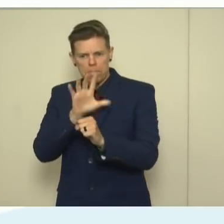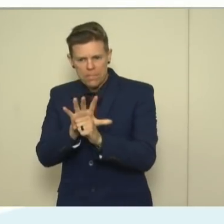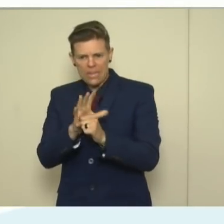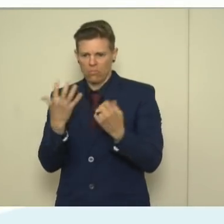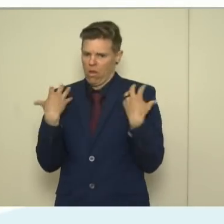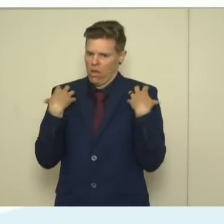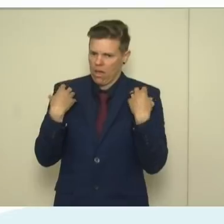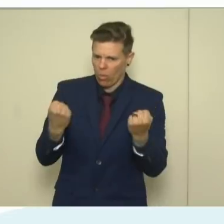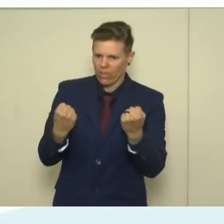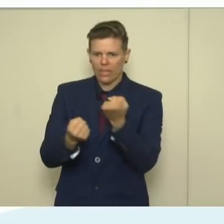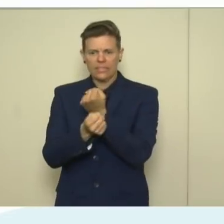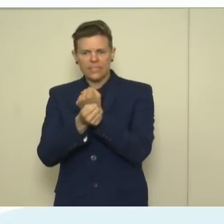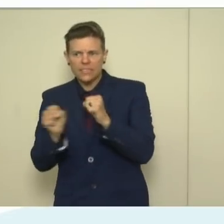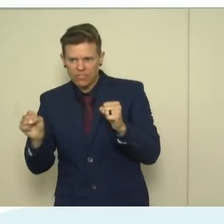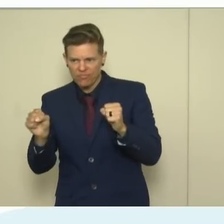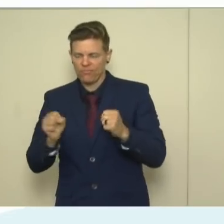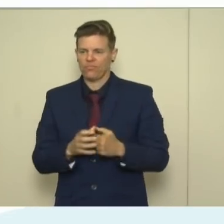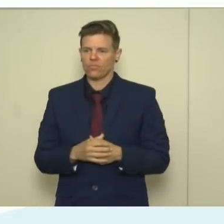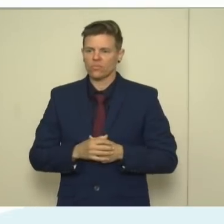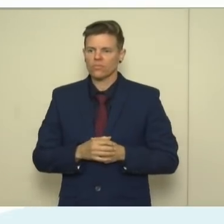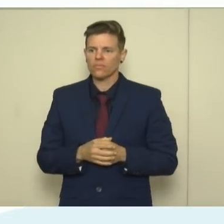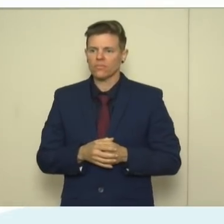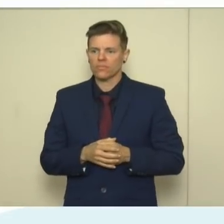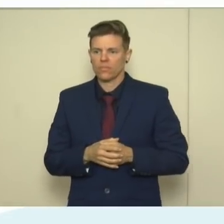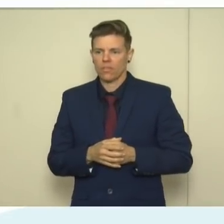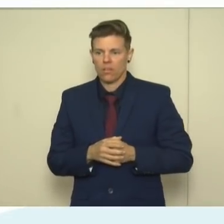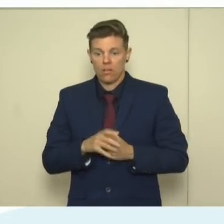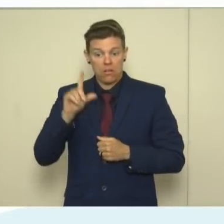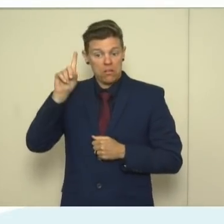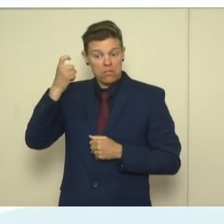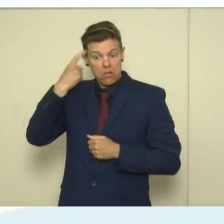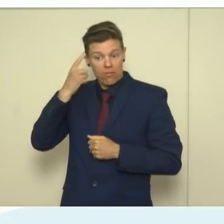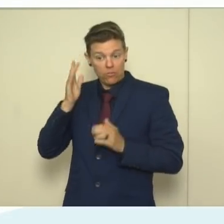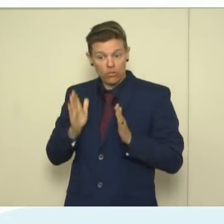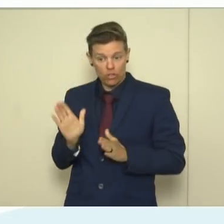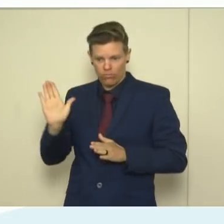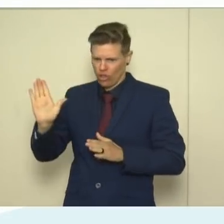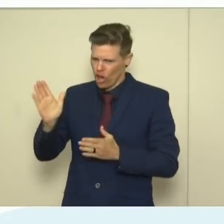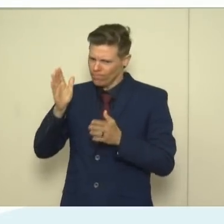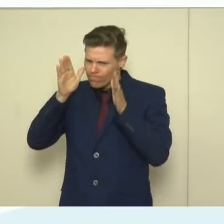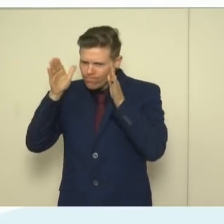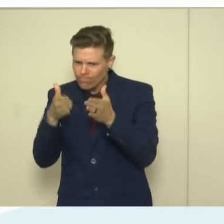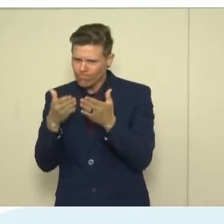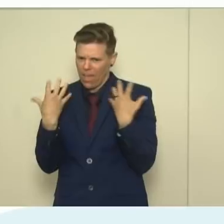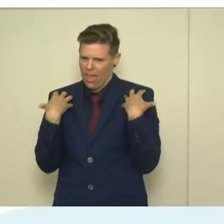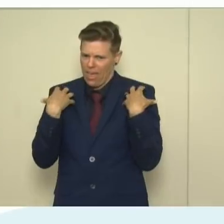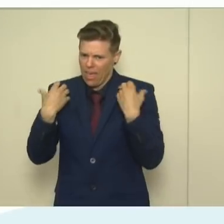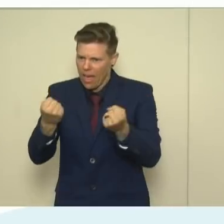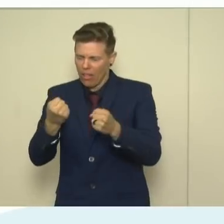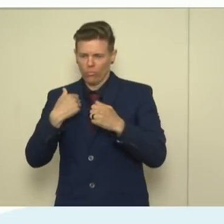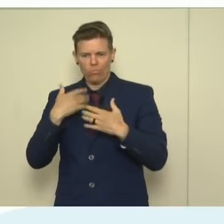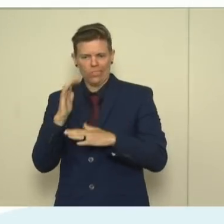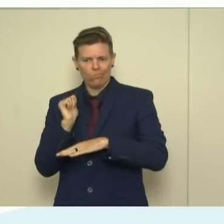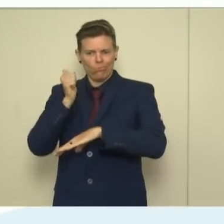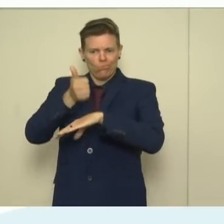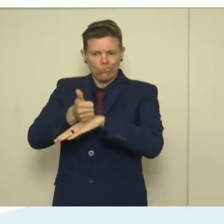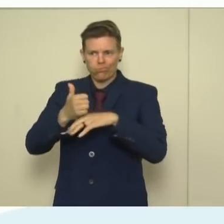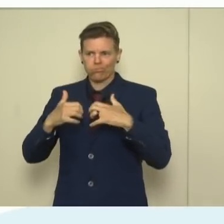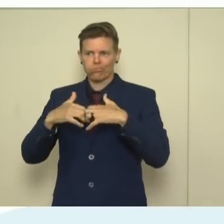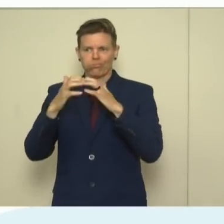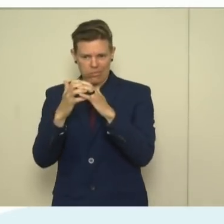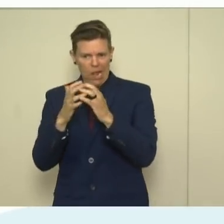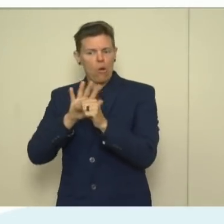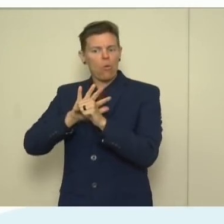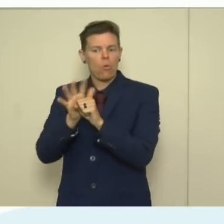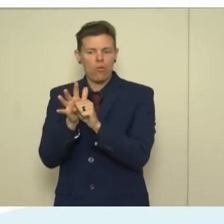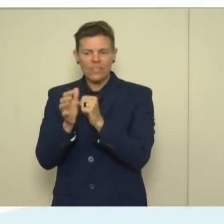We, under the Governor's Economic Recovery Council, convened a COVID Safe Practices Subcommittee that was made up of